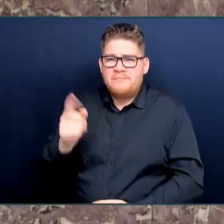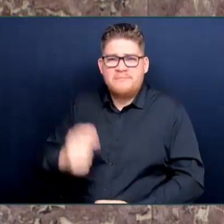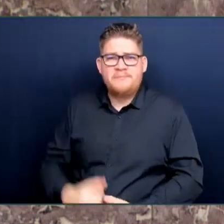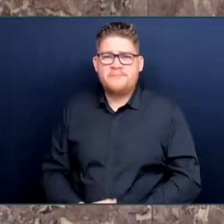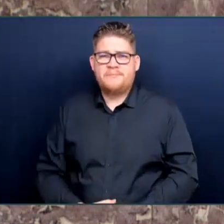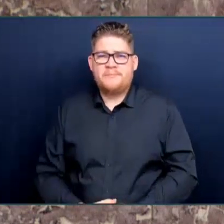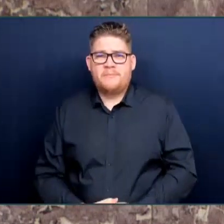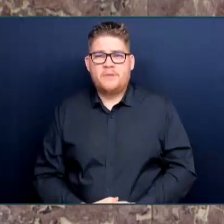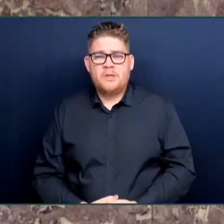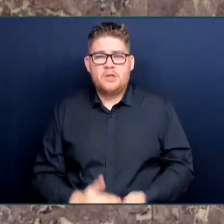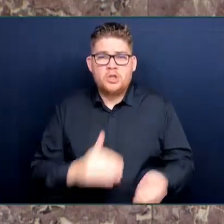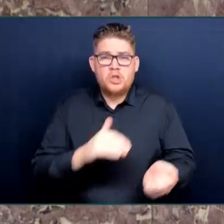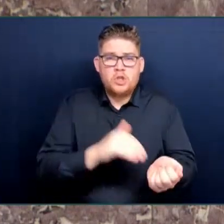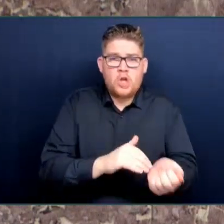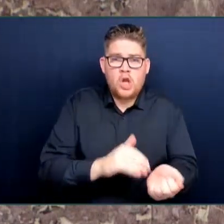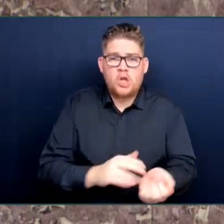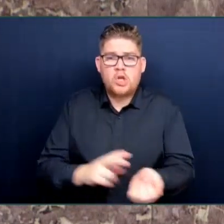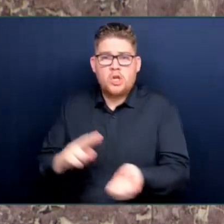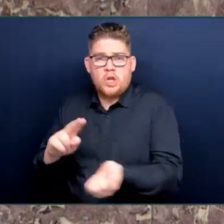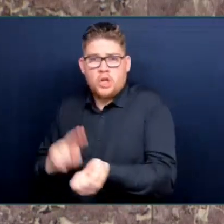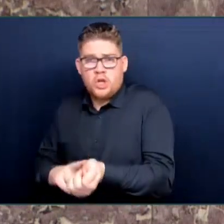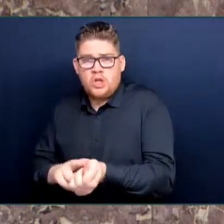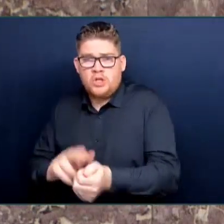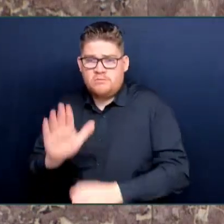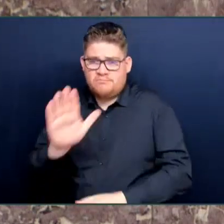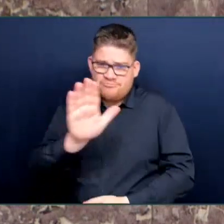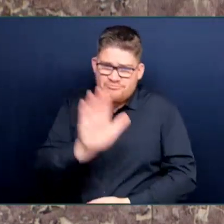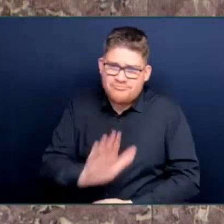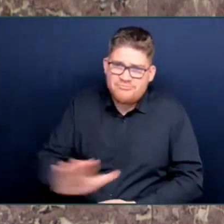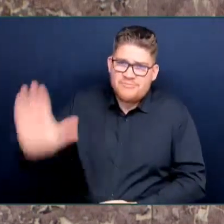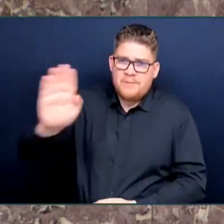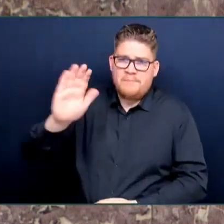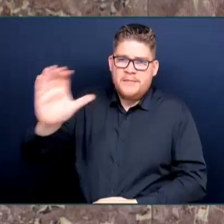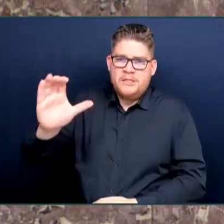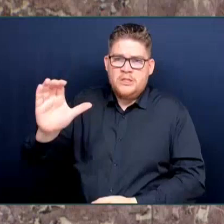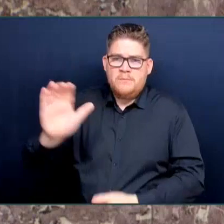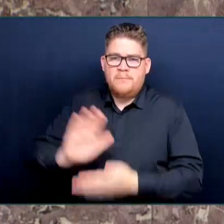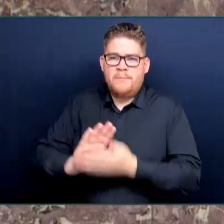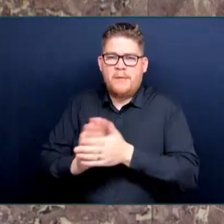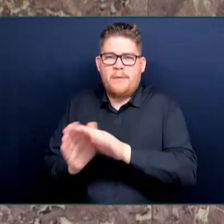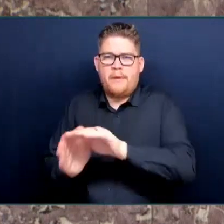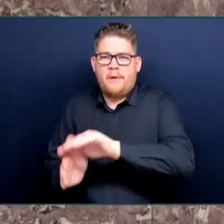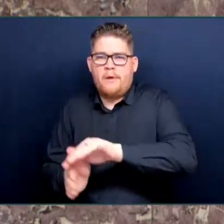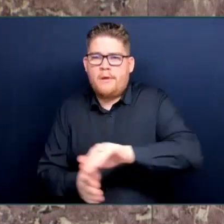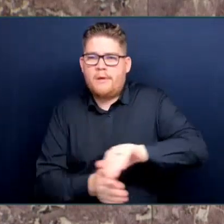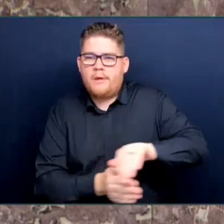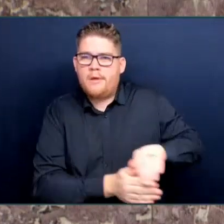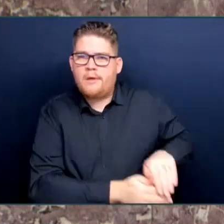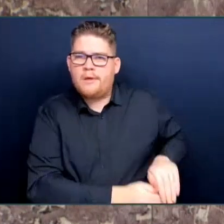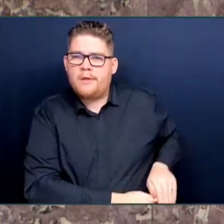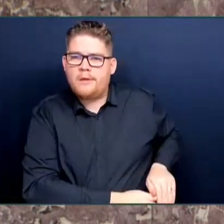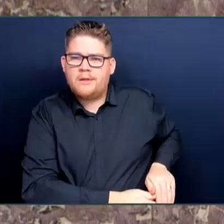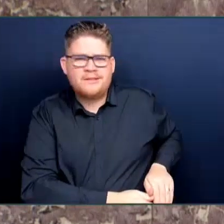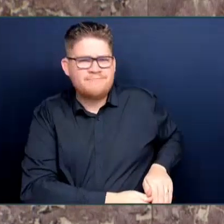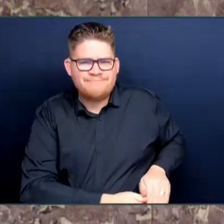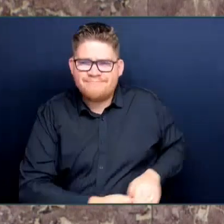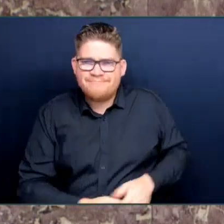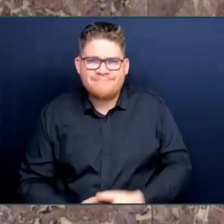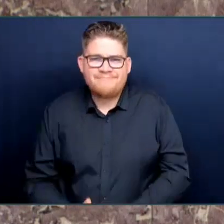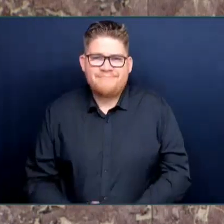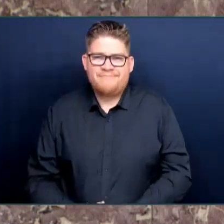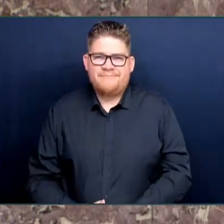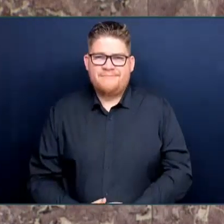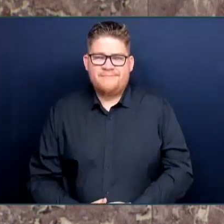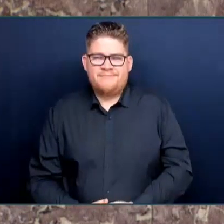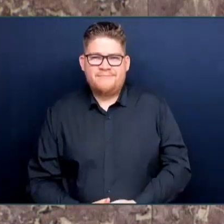care in the province and the collapse of BC's healthcare system. So my question to the Premier is this: will he direct the Minister